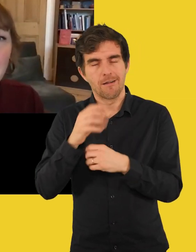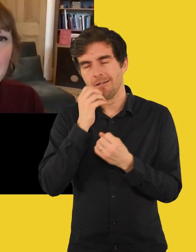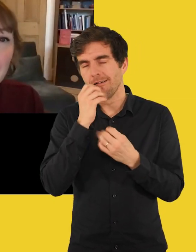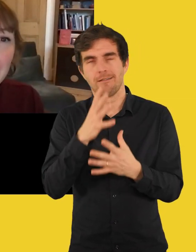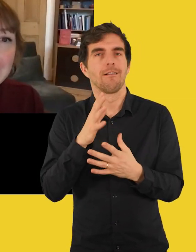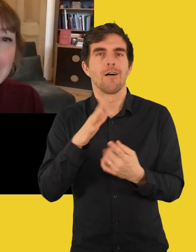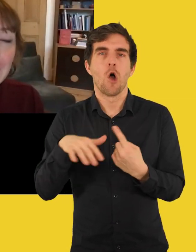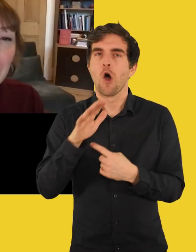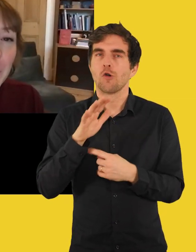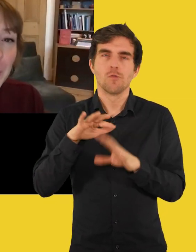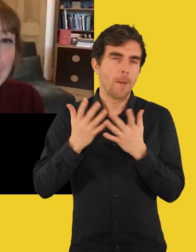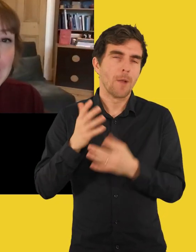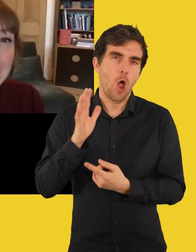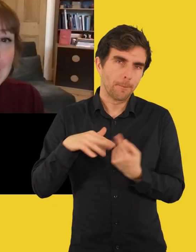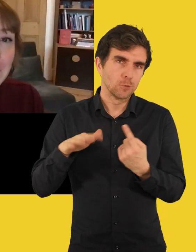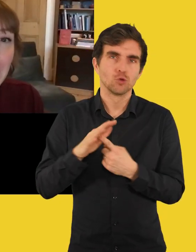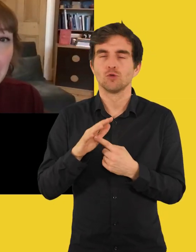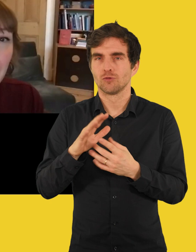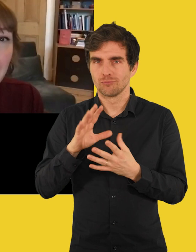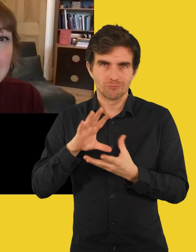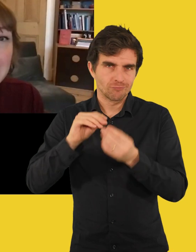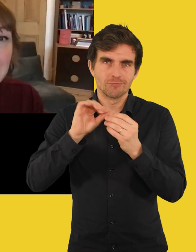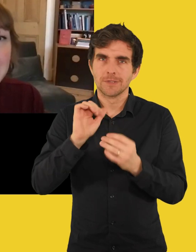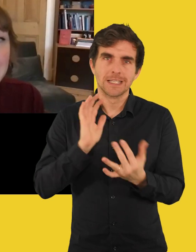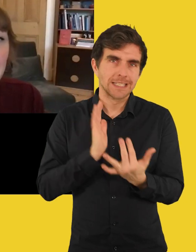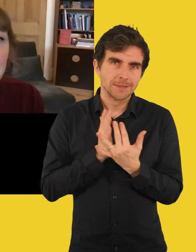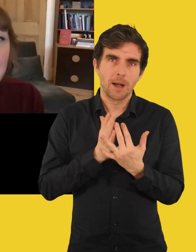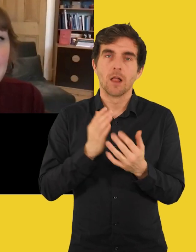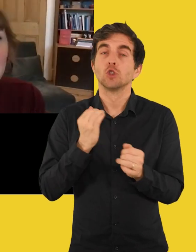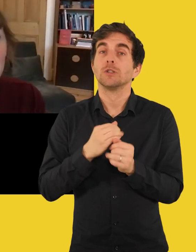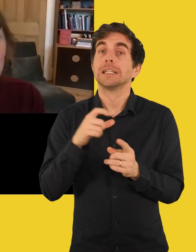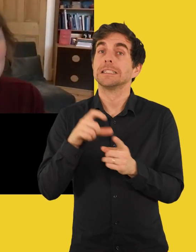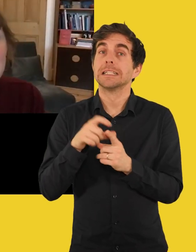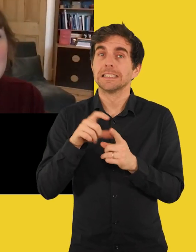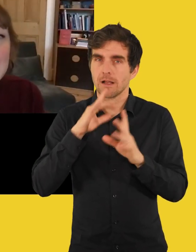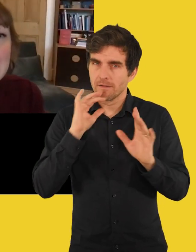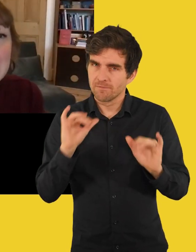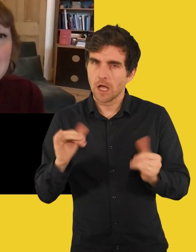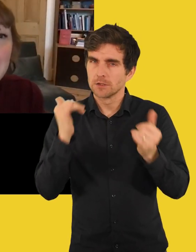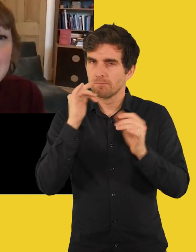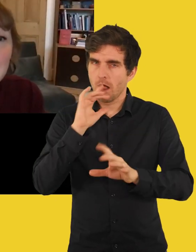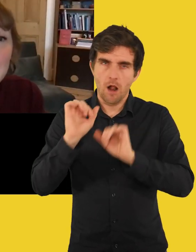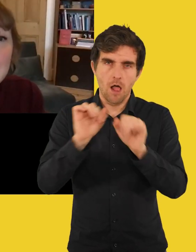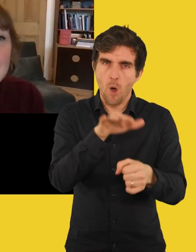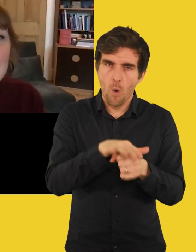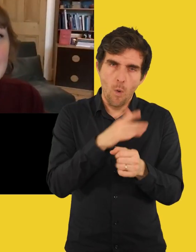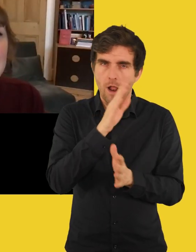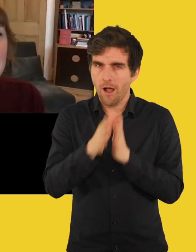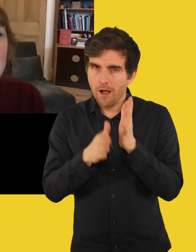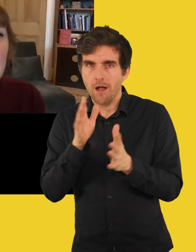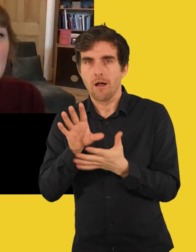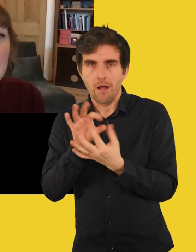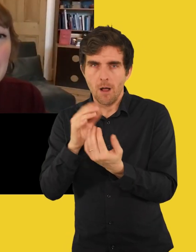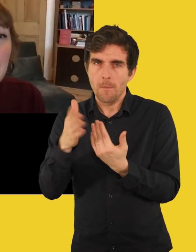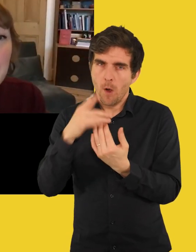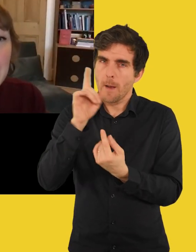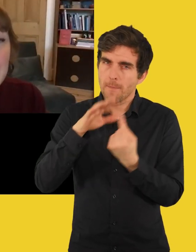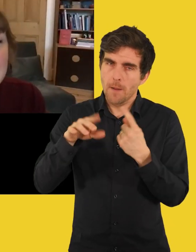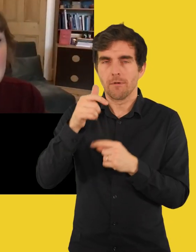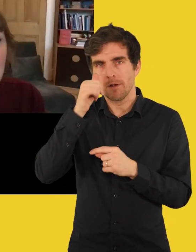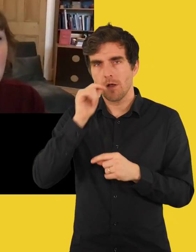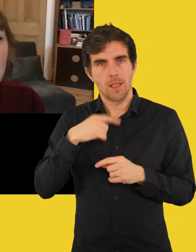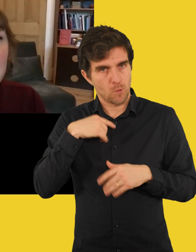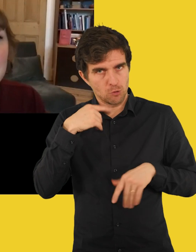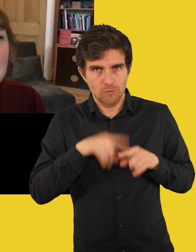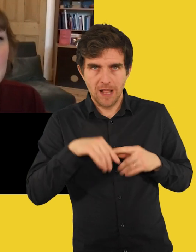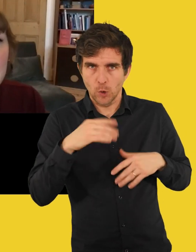with you fab folks in the global communities to develop your accessibility offer for your local GDD's festivals, enabling more people